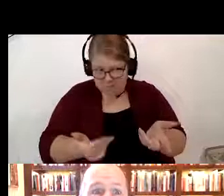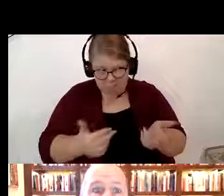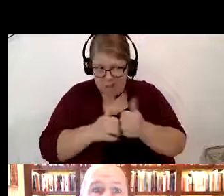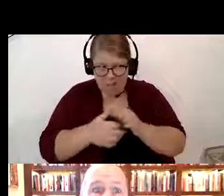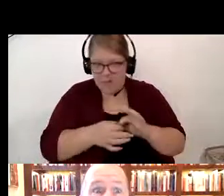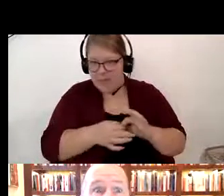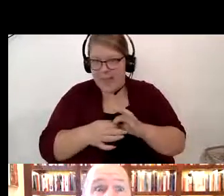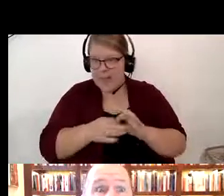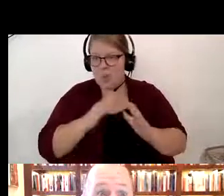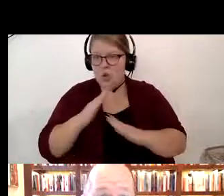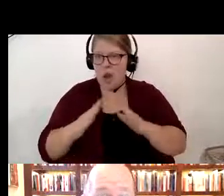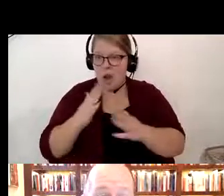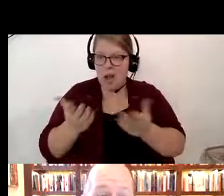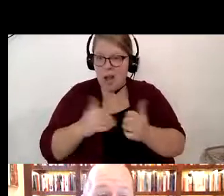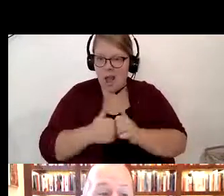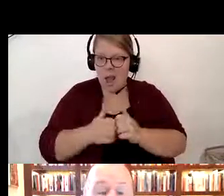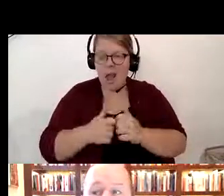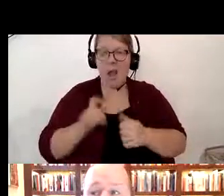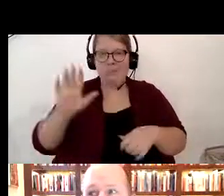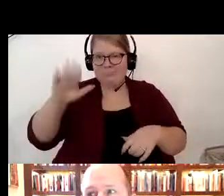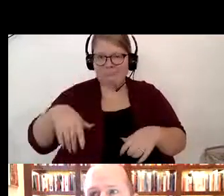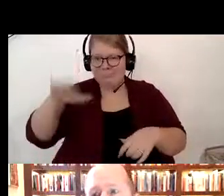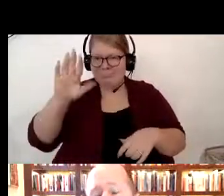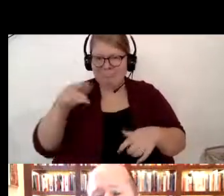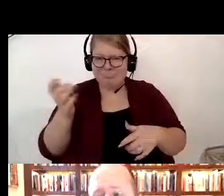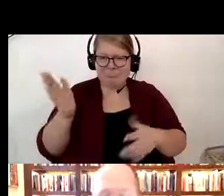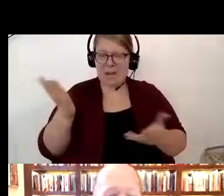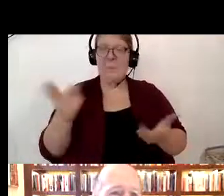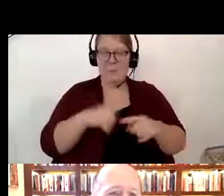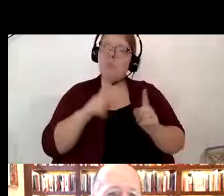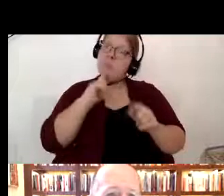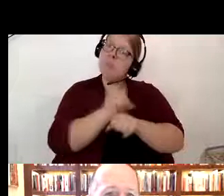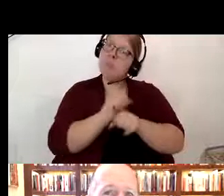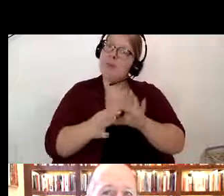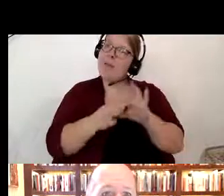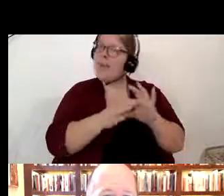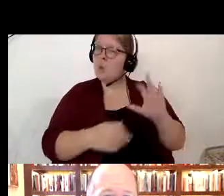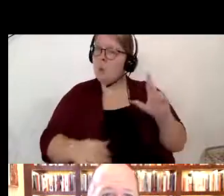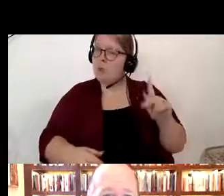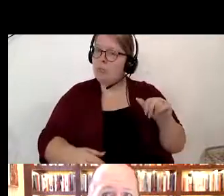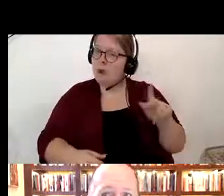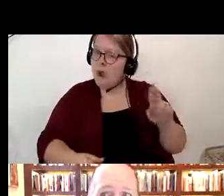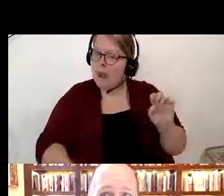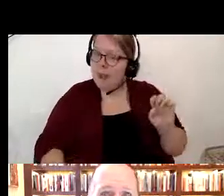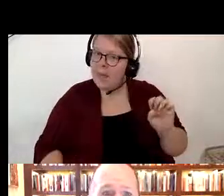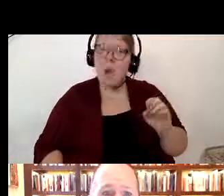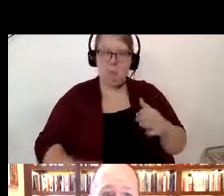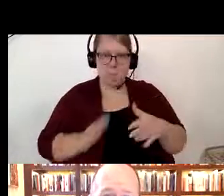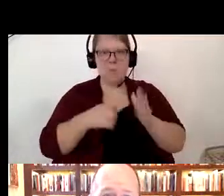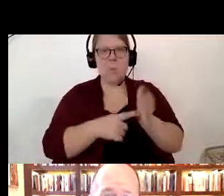karate, how all of it related to karate. And I'll share this video with patients and say, all right, you're going to have